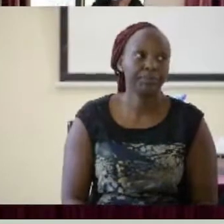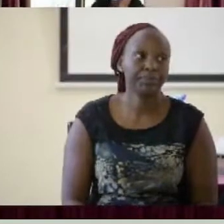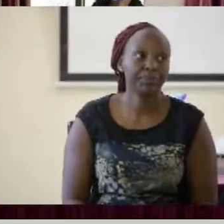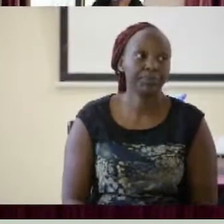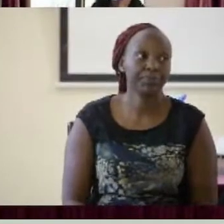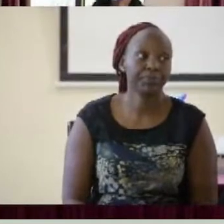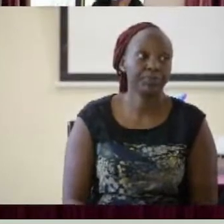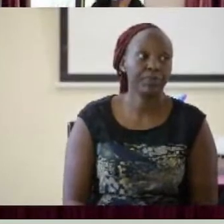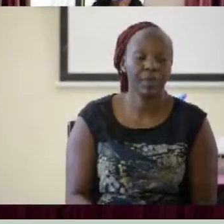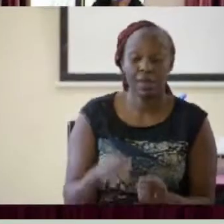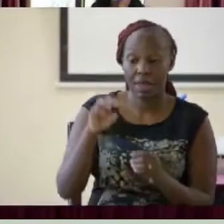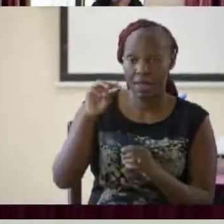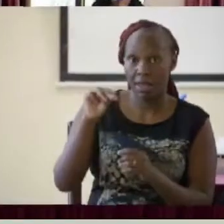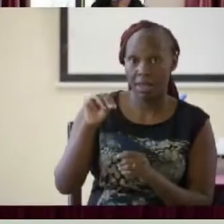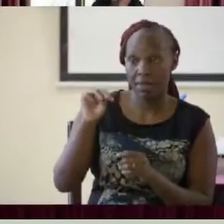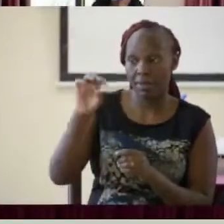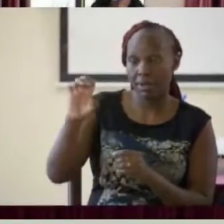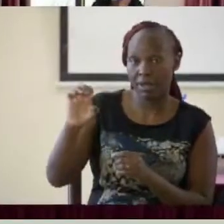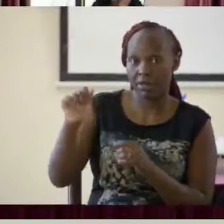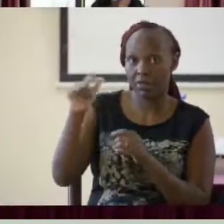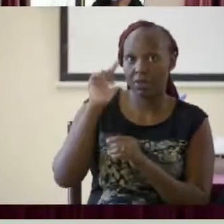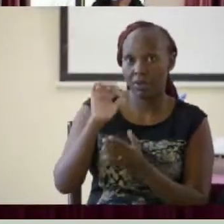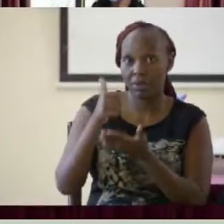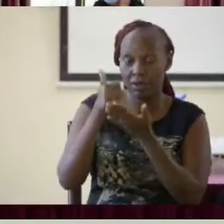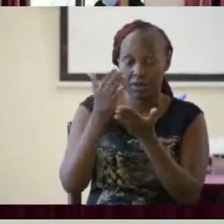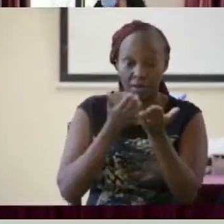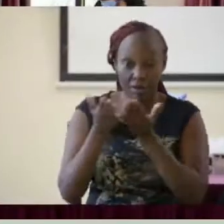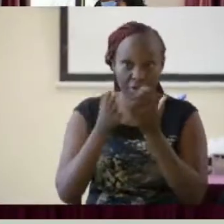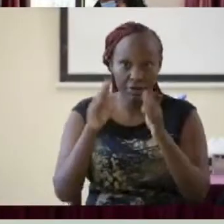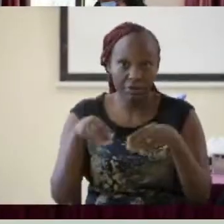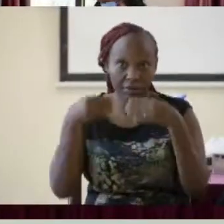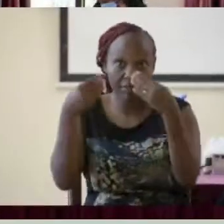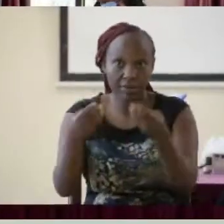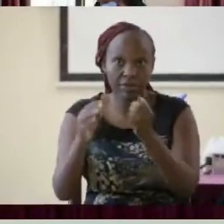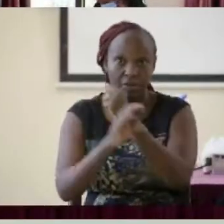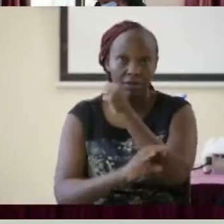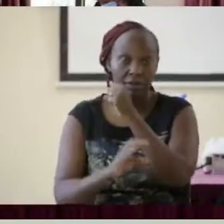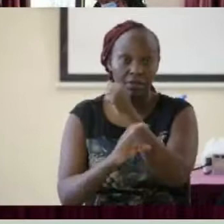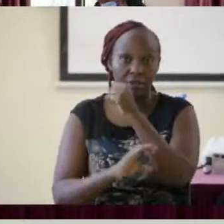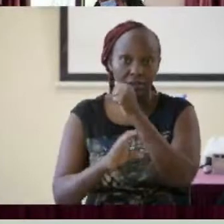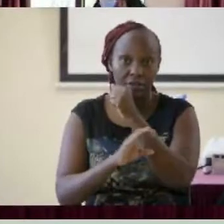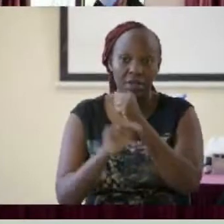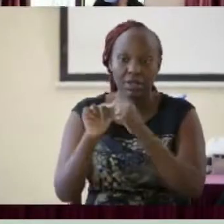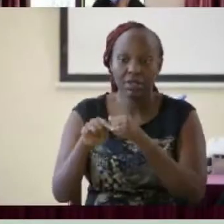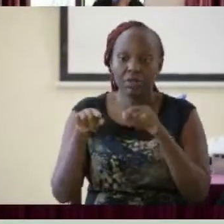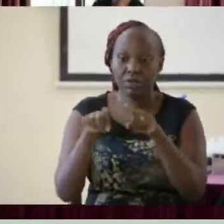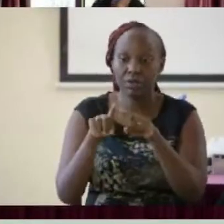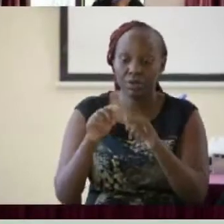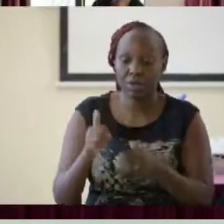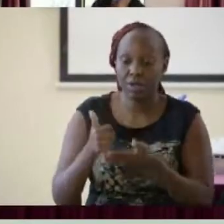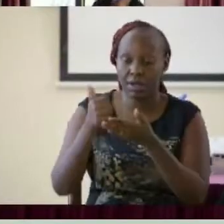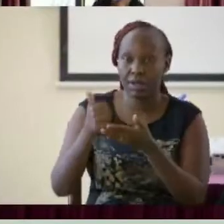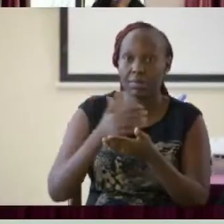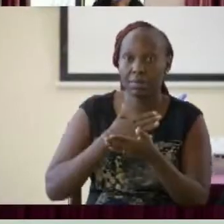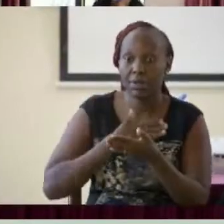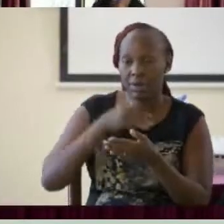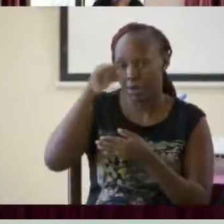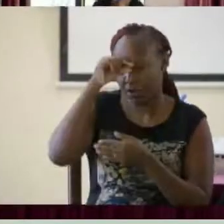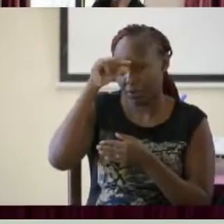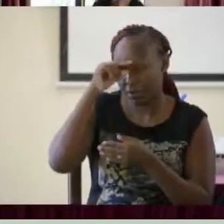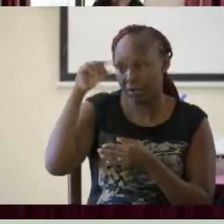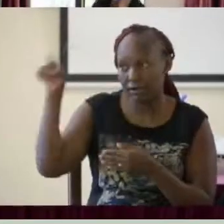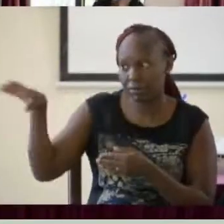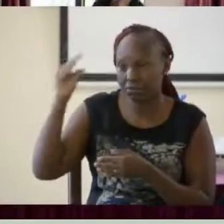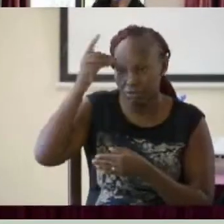we do M&E for legal aid services provision in the country, it will also help our government in terms of making